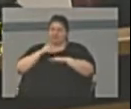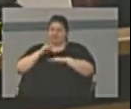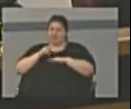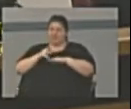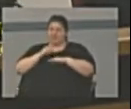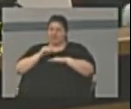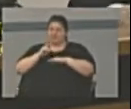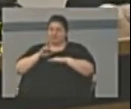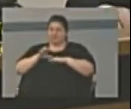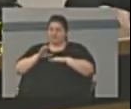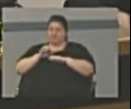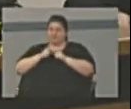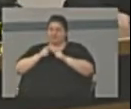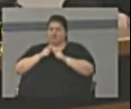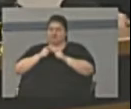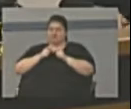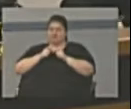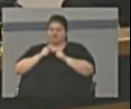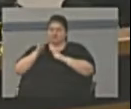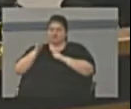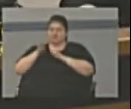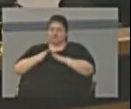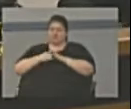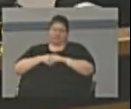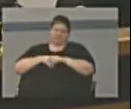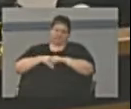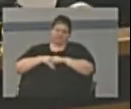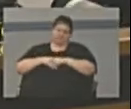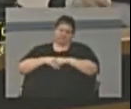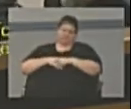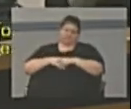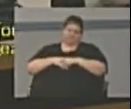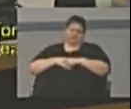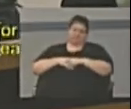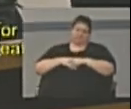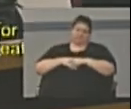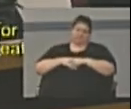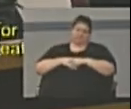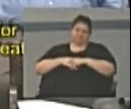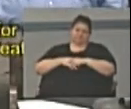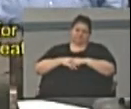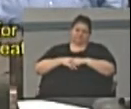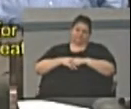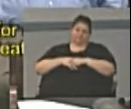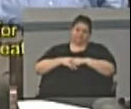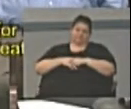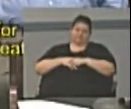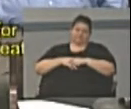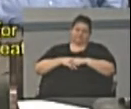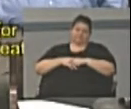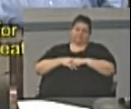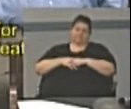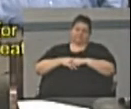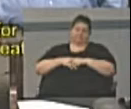Facility. Mr. Lotsky, you have the floor. Thank you, Mr. President. Good evening, Mr. President, members of the council,